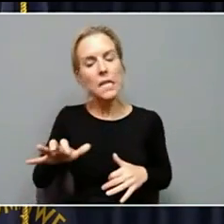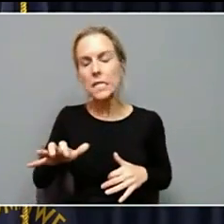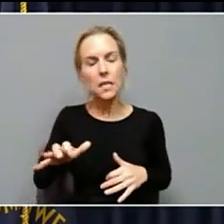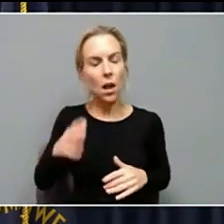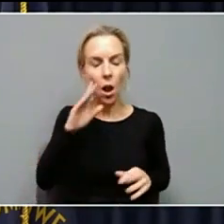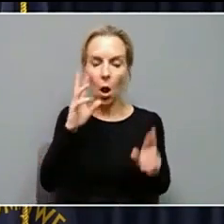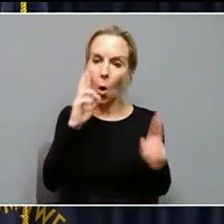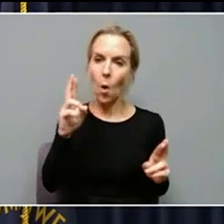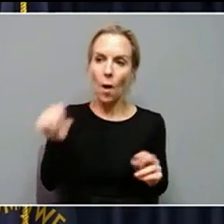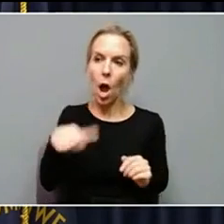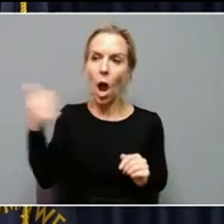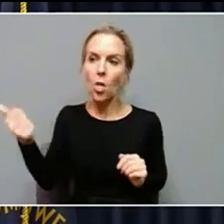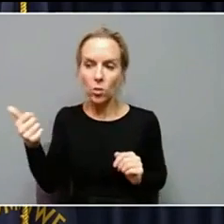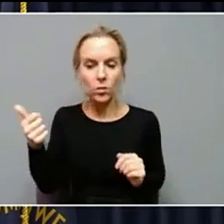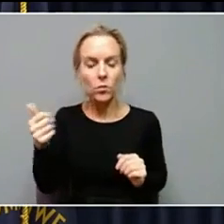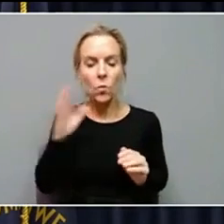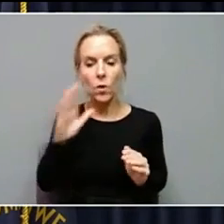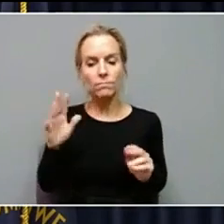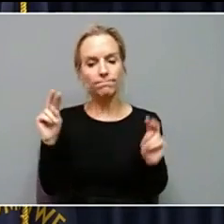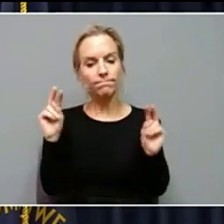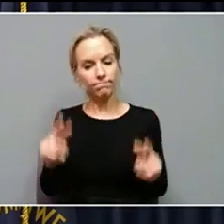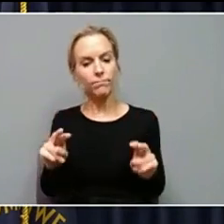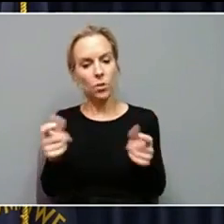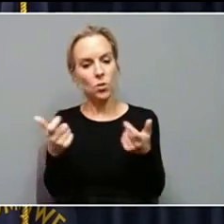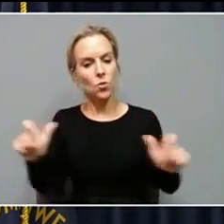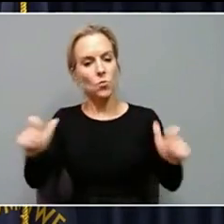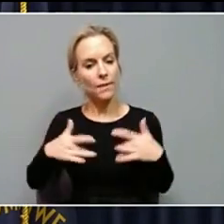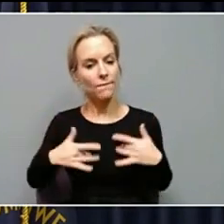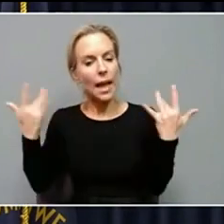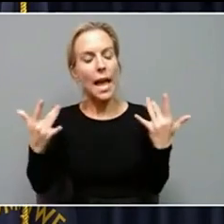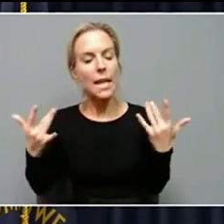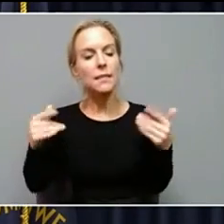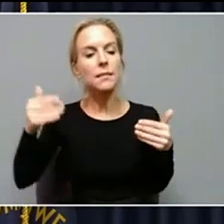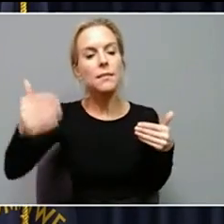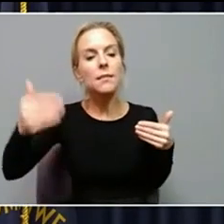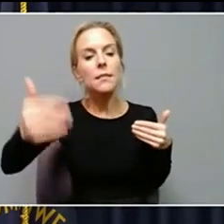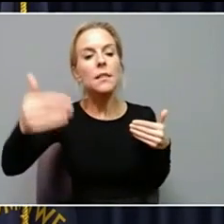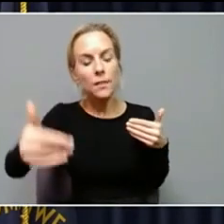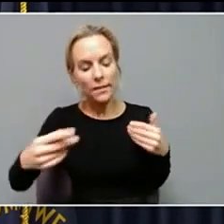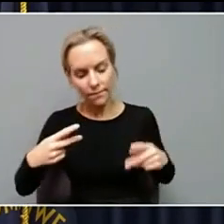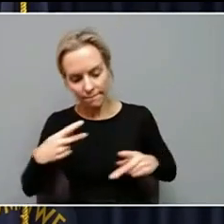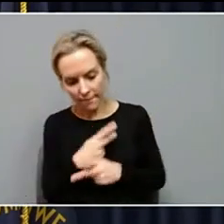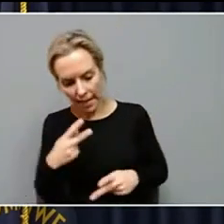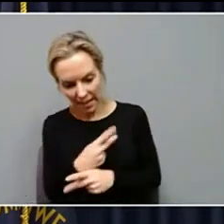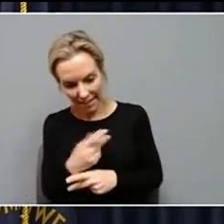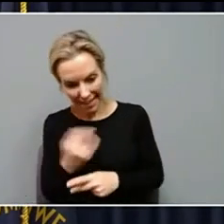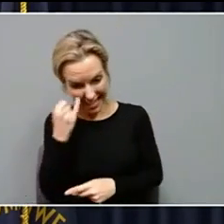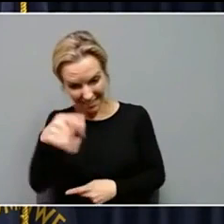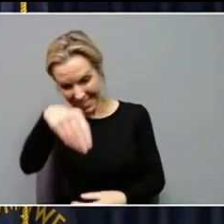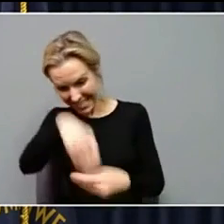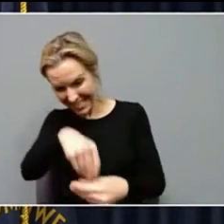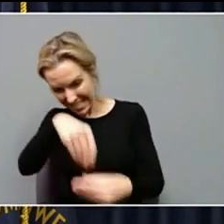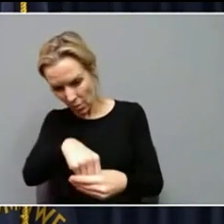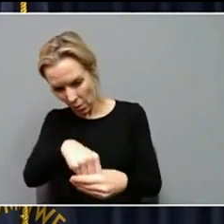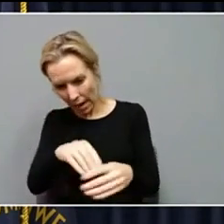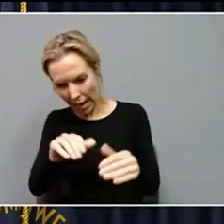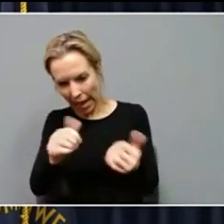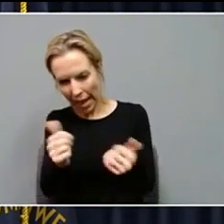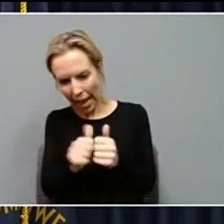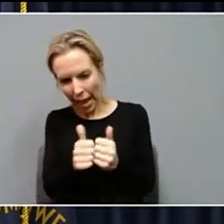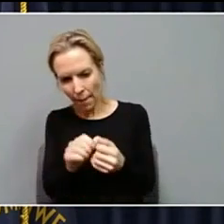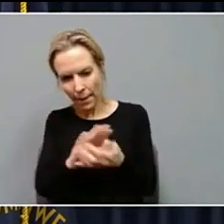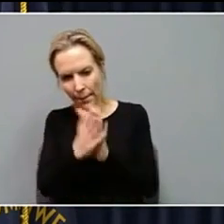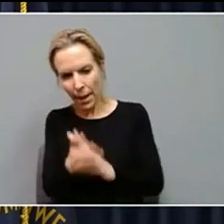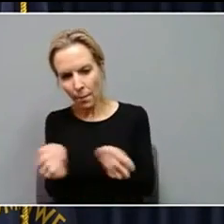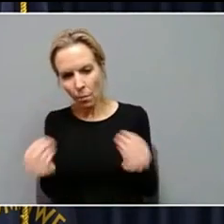look at those big events coming up and figure out, if they are indoors, how to make them safer, how to make them smaller,